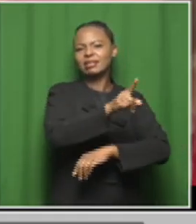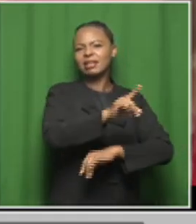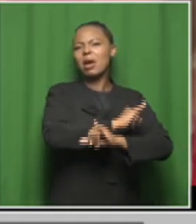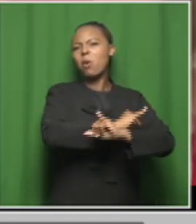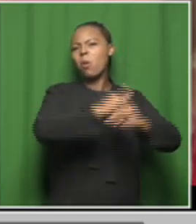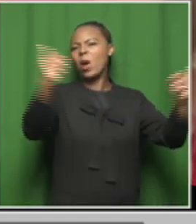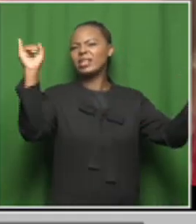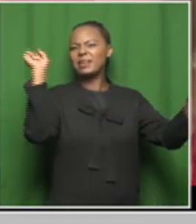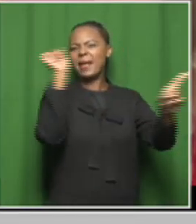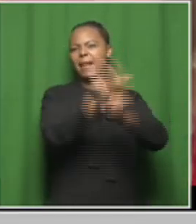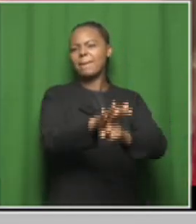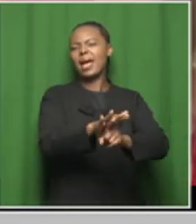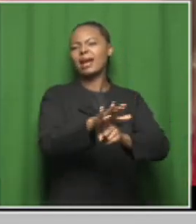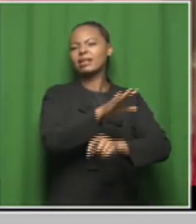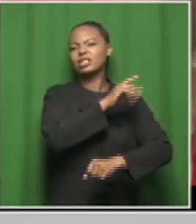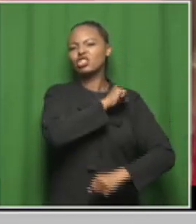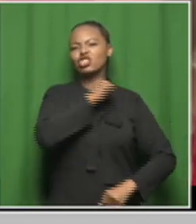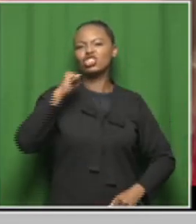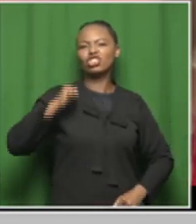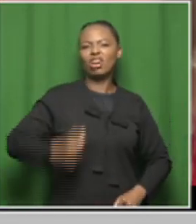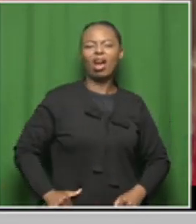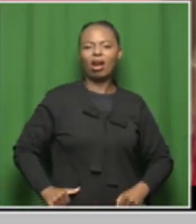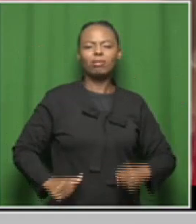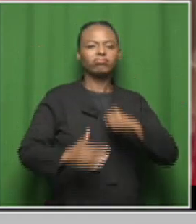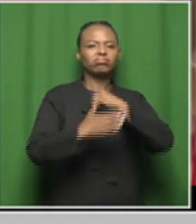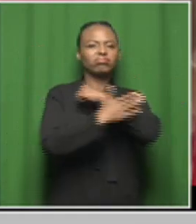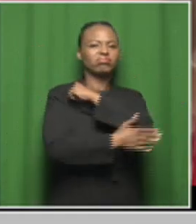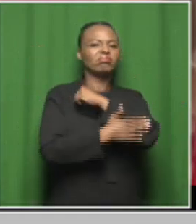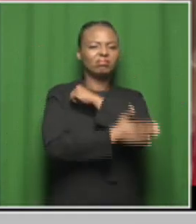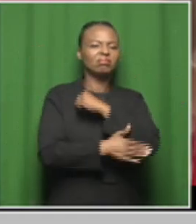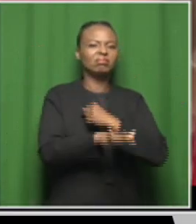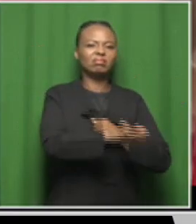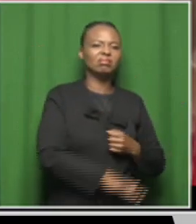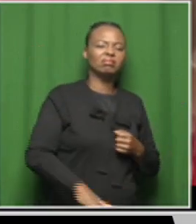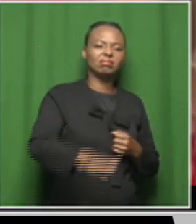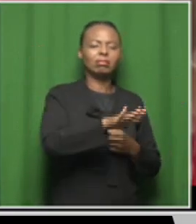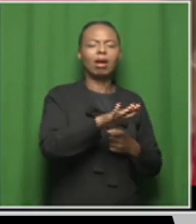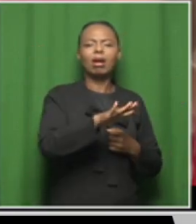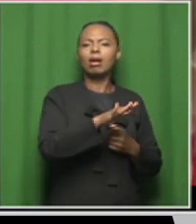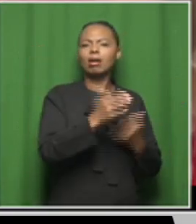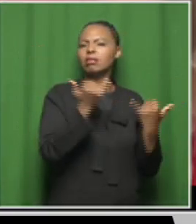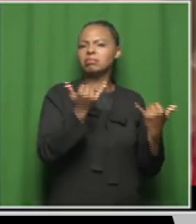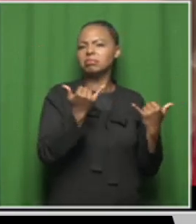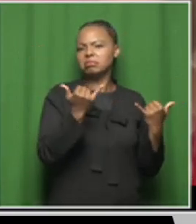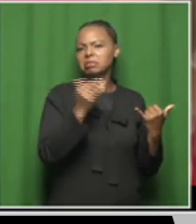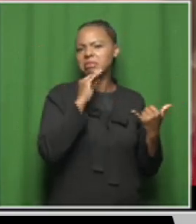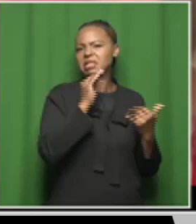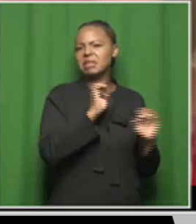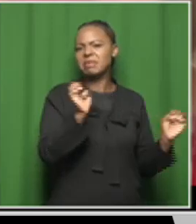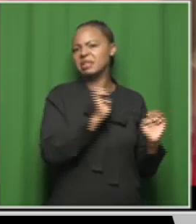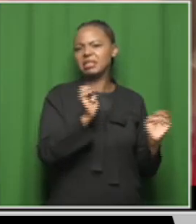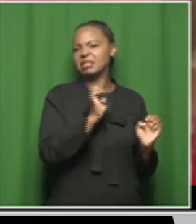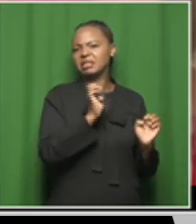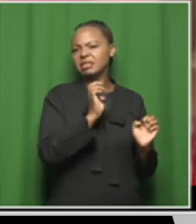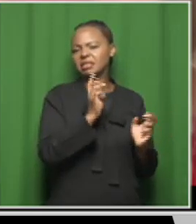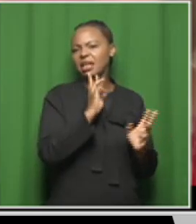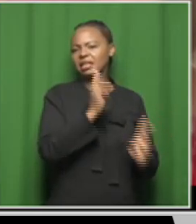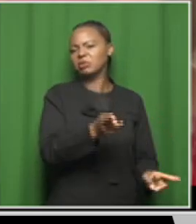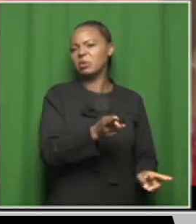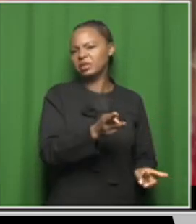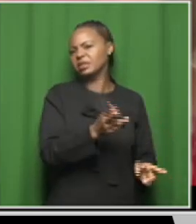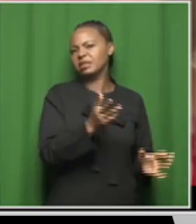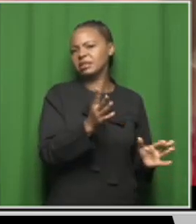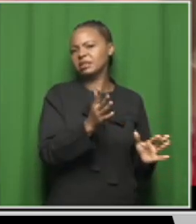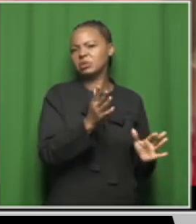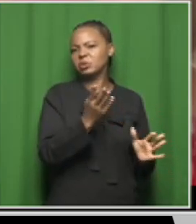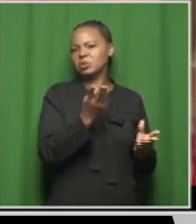thinking back to COVID-19 and asking questions about whether we have an emergency response plan in place for an